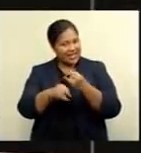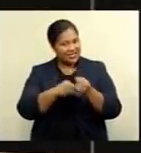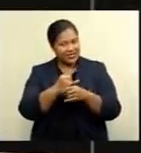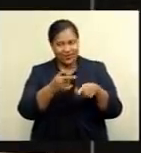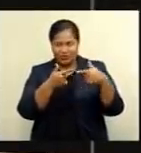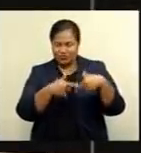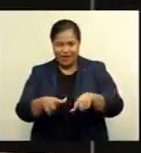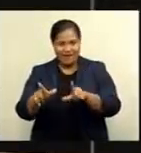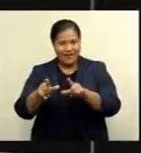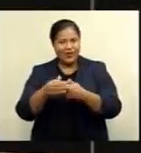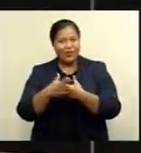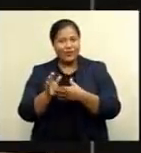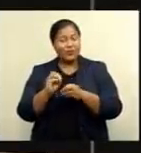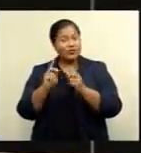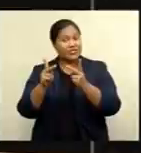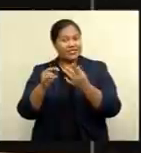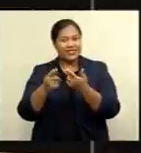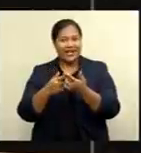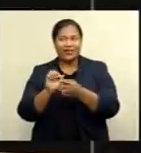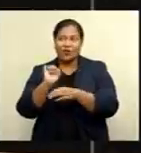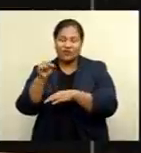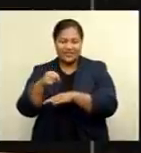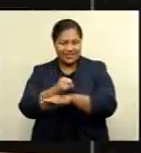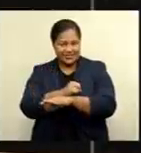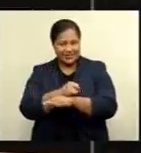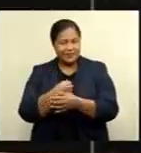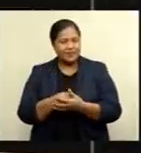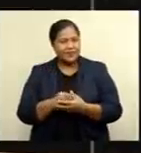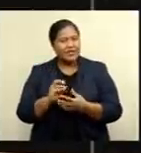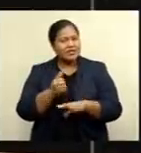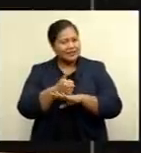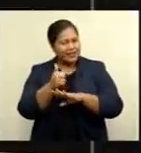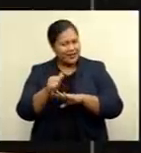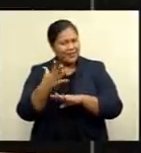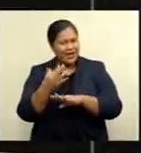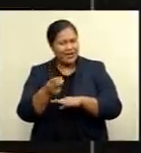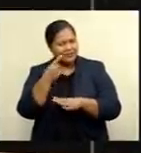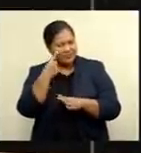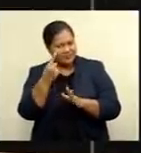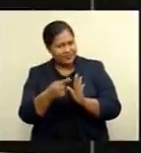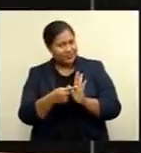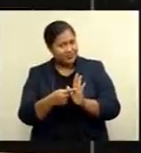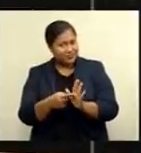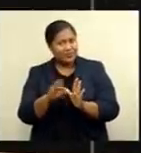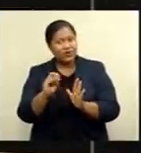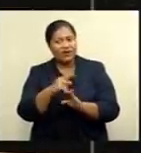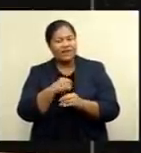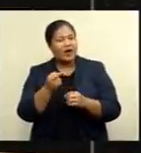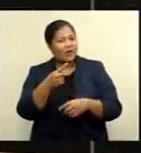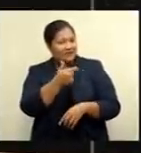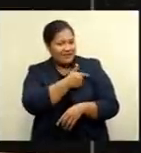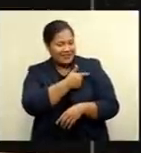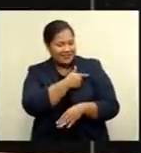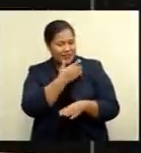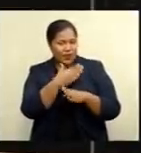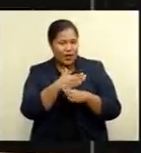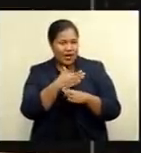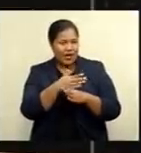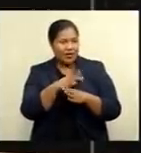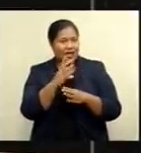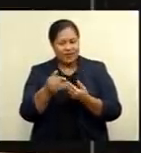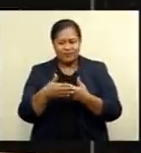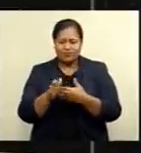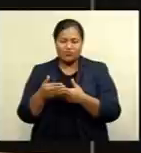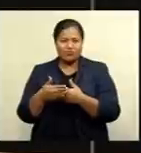up opportunities for other industries. The government hopes to secure recognition of our vaccination rollout ahead of the proposed opening